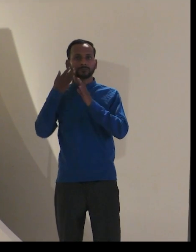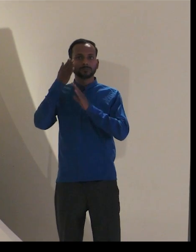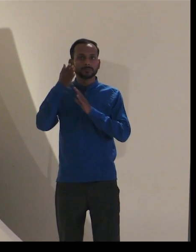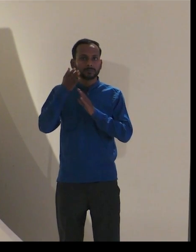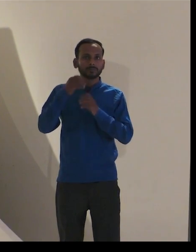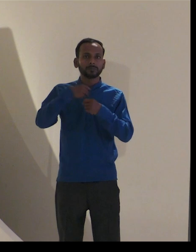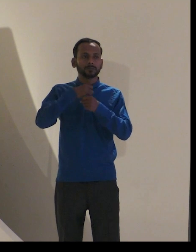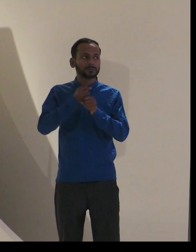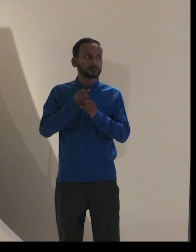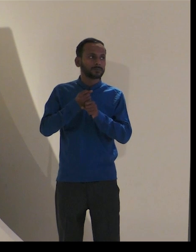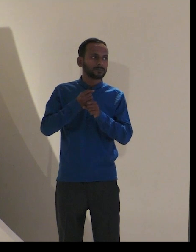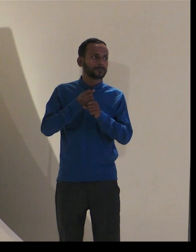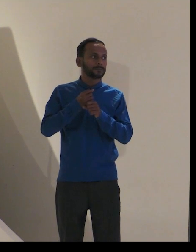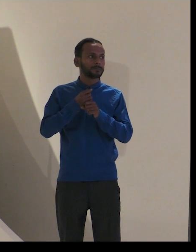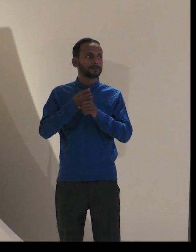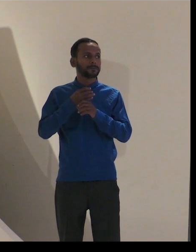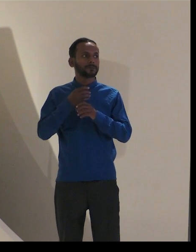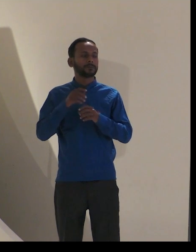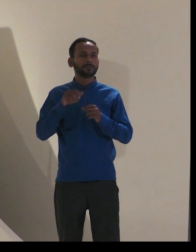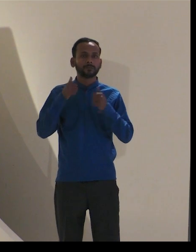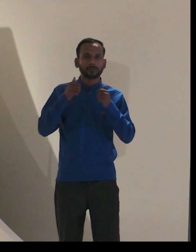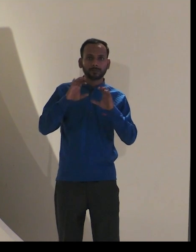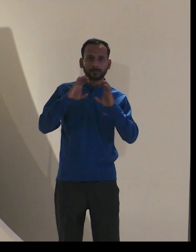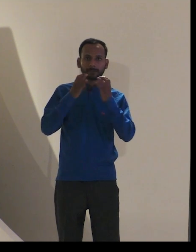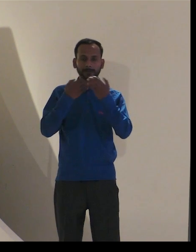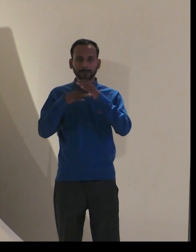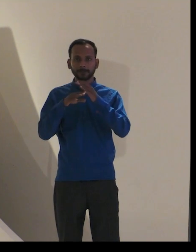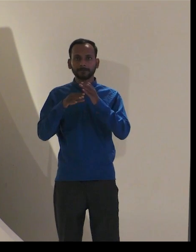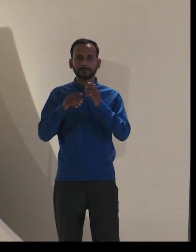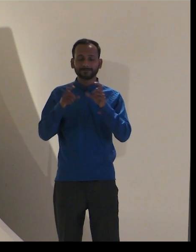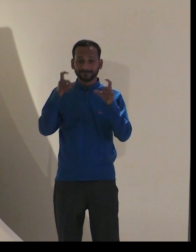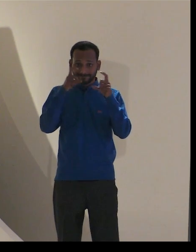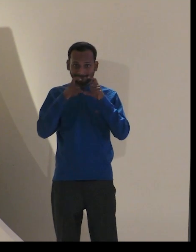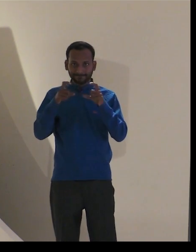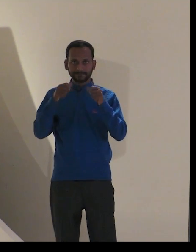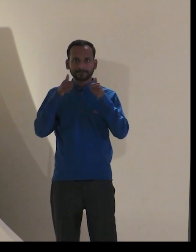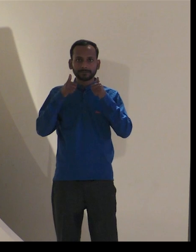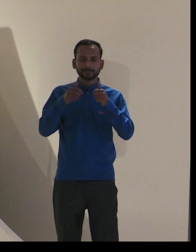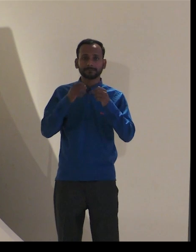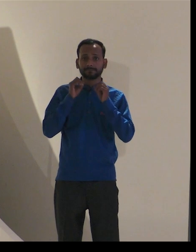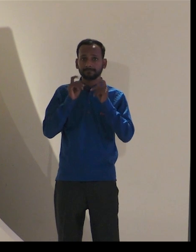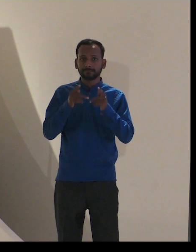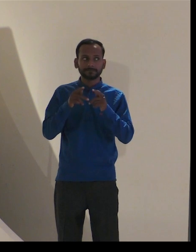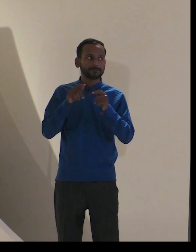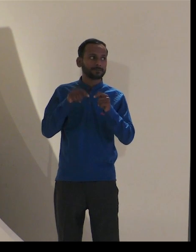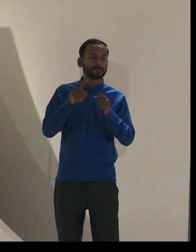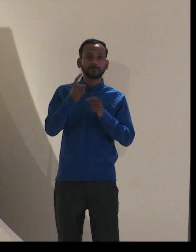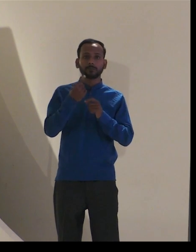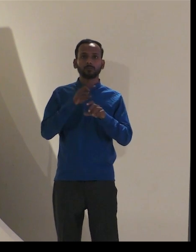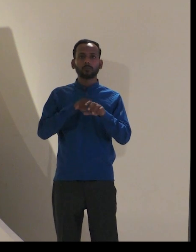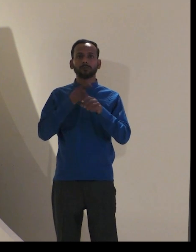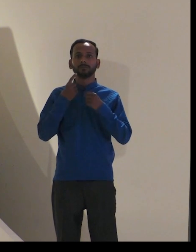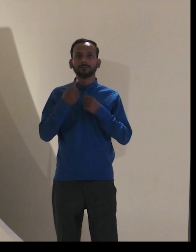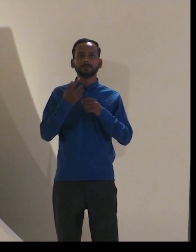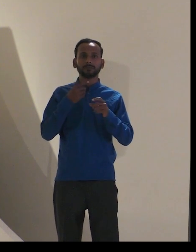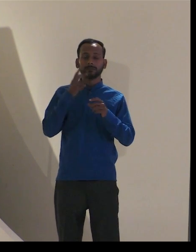created conditions in which you could think about the classroom as a space of caring, right? And this was one moment when we were looking into